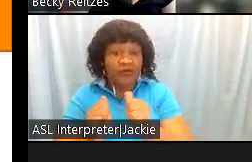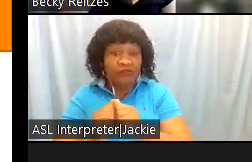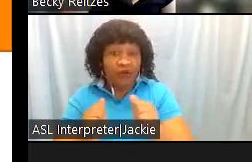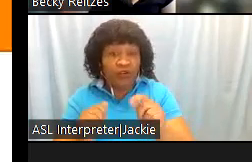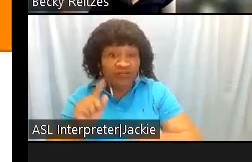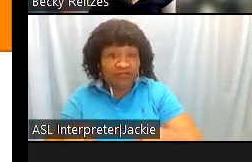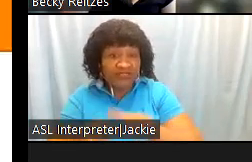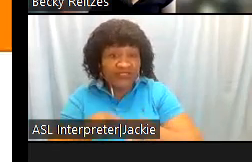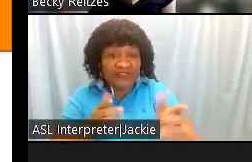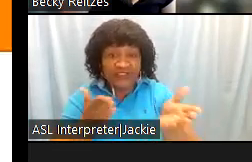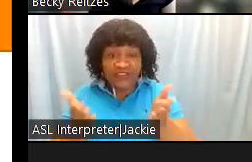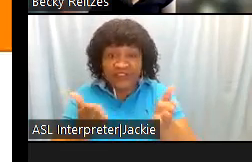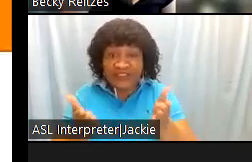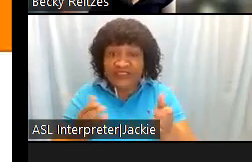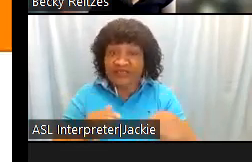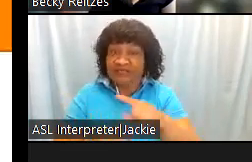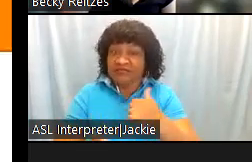if you can help